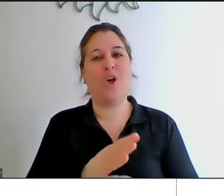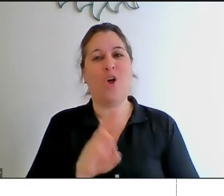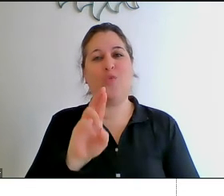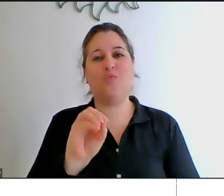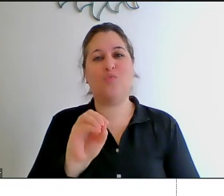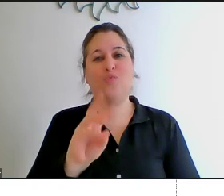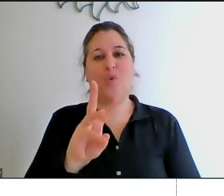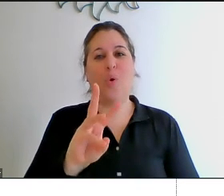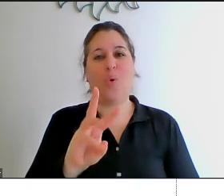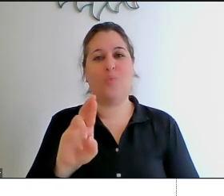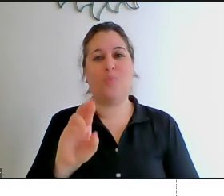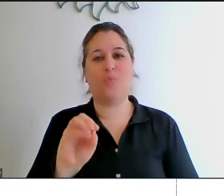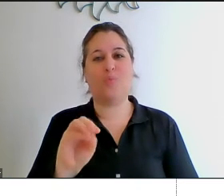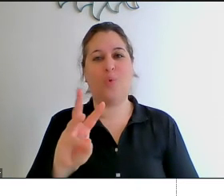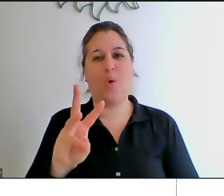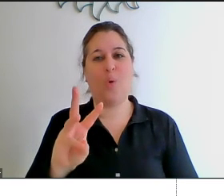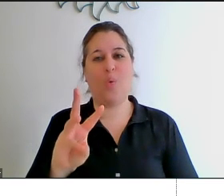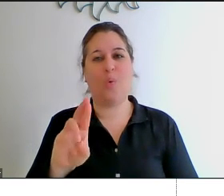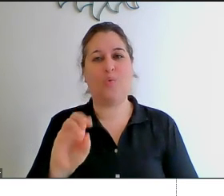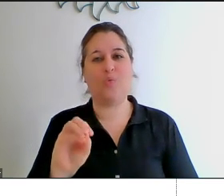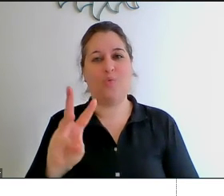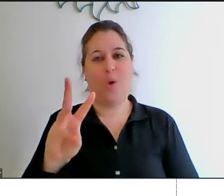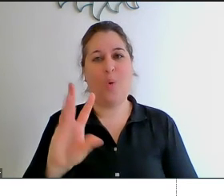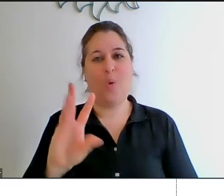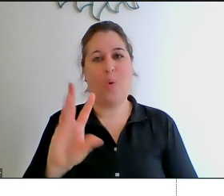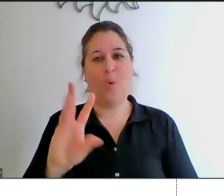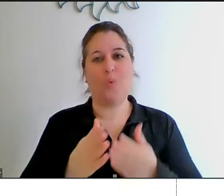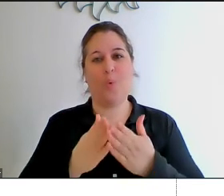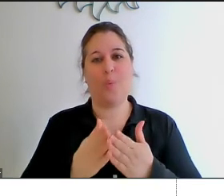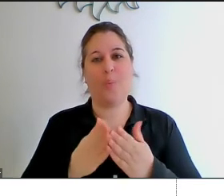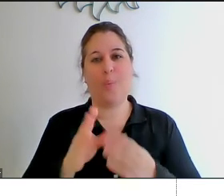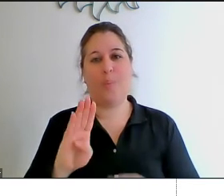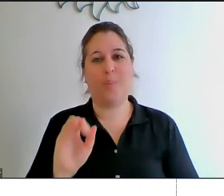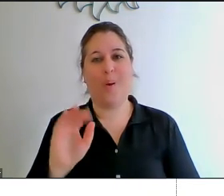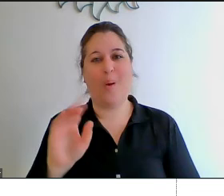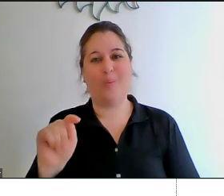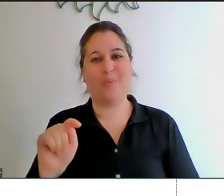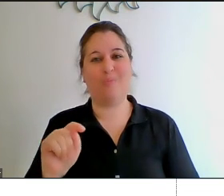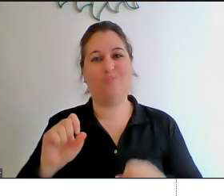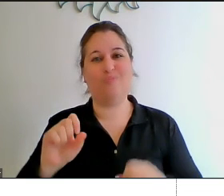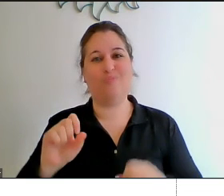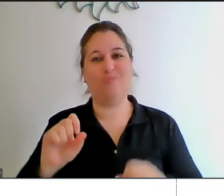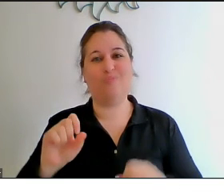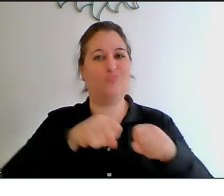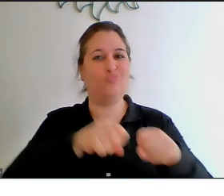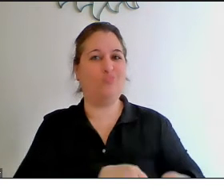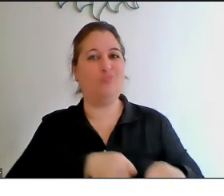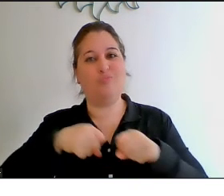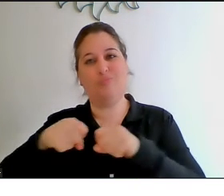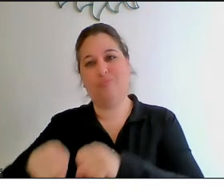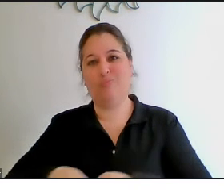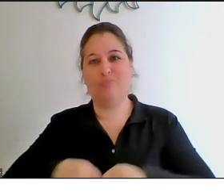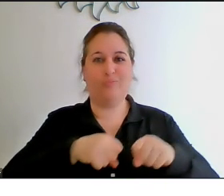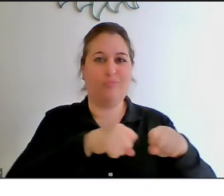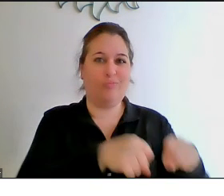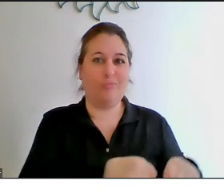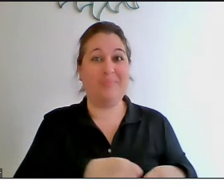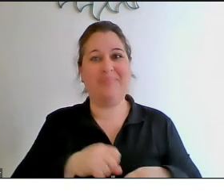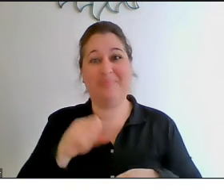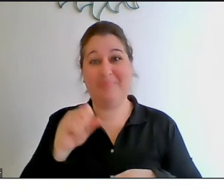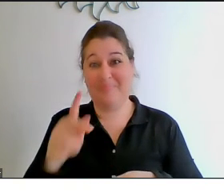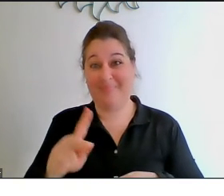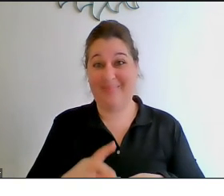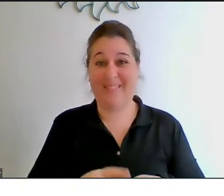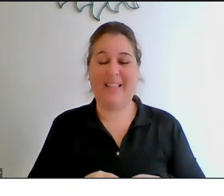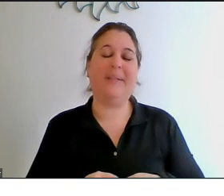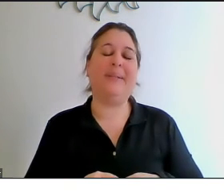Boat. So hopefully you remember what that song is. If not, don't worry, it's coming up. All right, so here are the